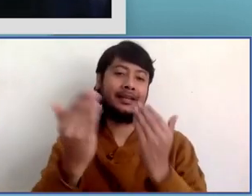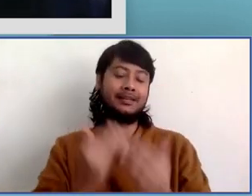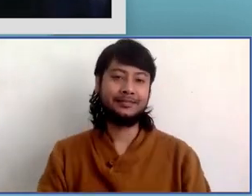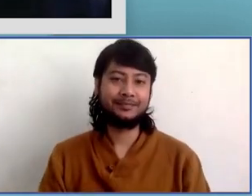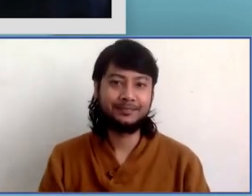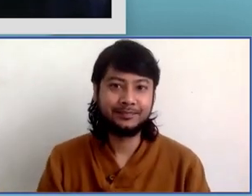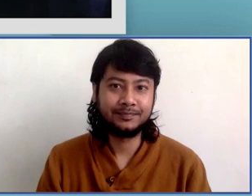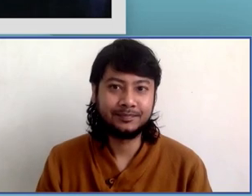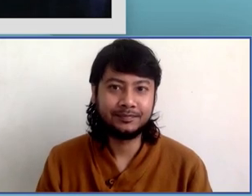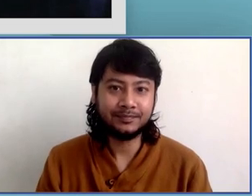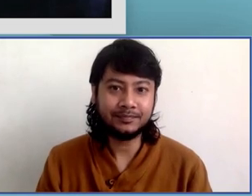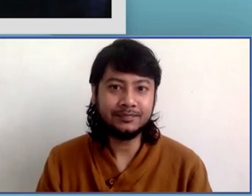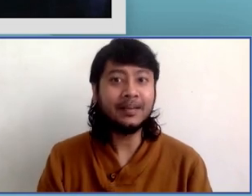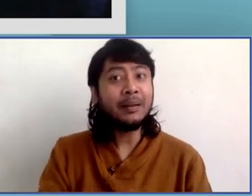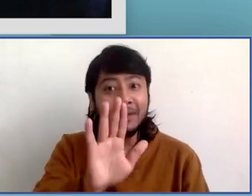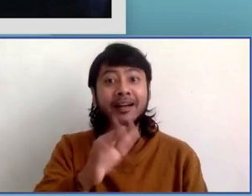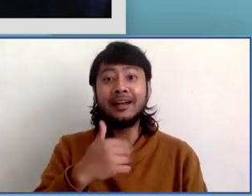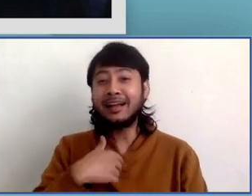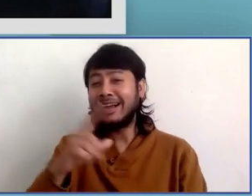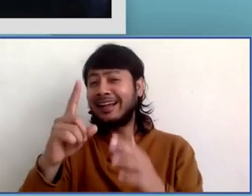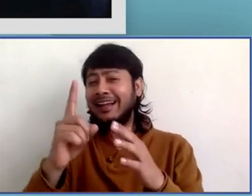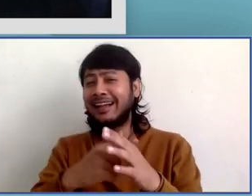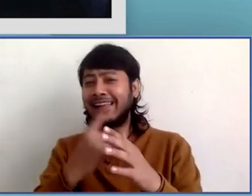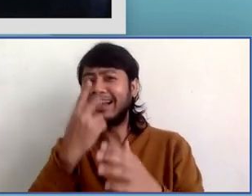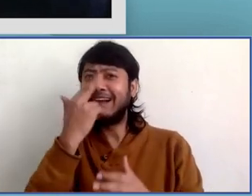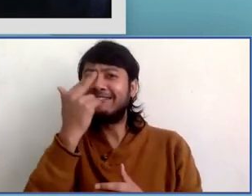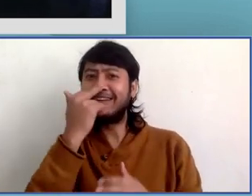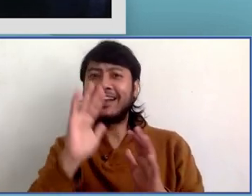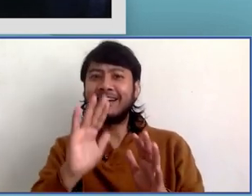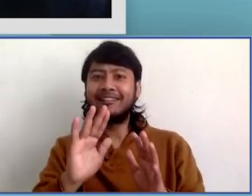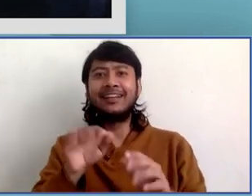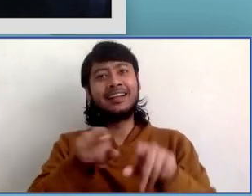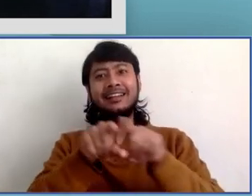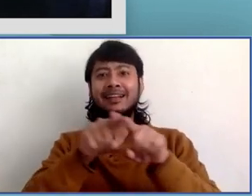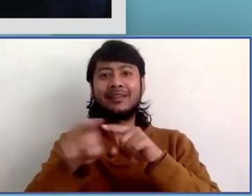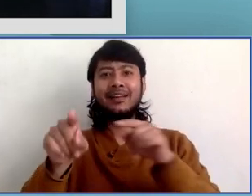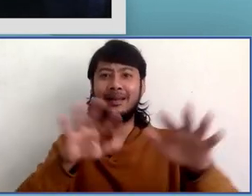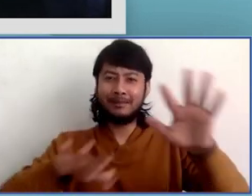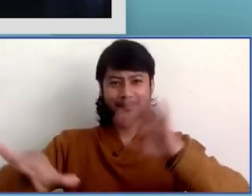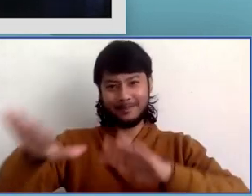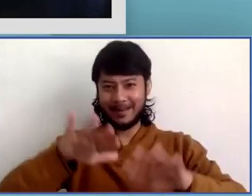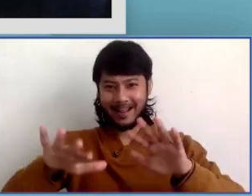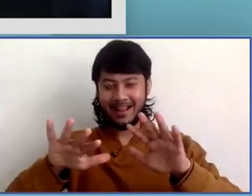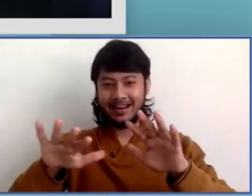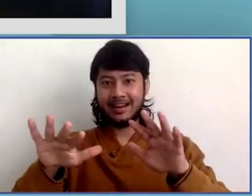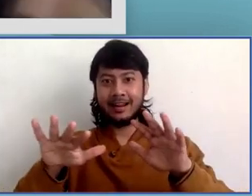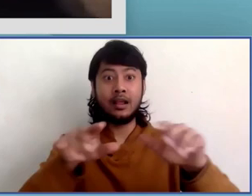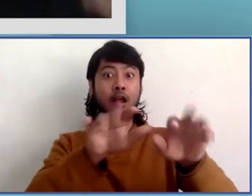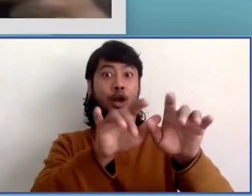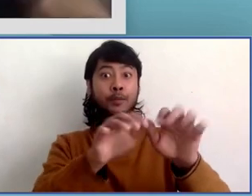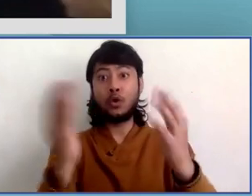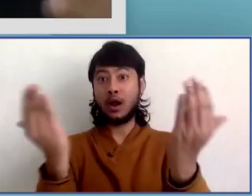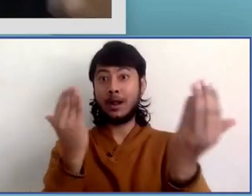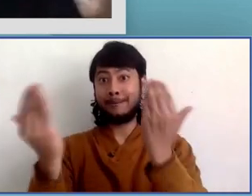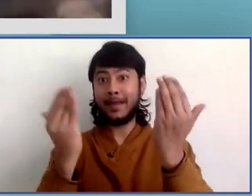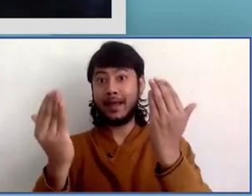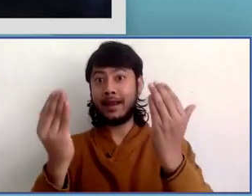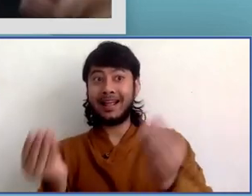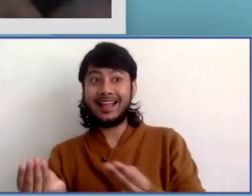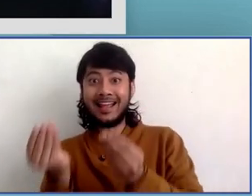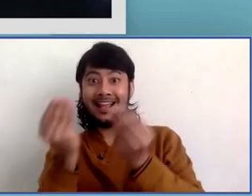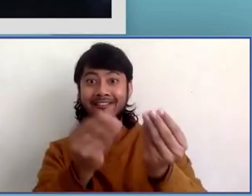And this is quite funny, but if you then check it to the computer, but you've already written down what you were going to do, so if the computer says you were wrong, you will not adjust your